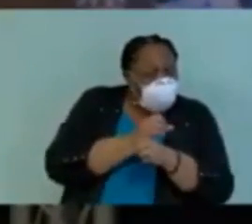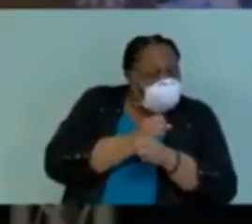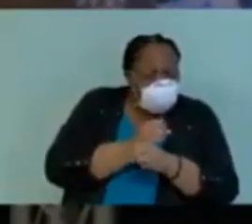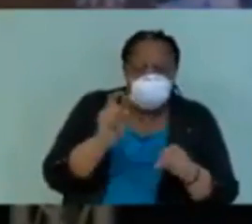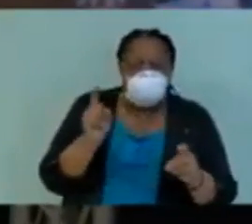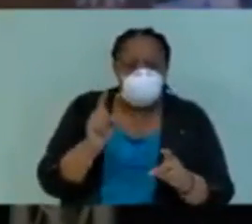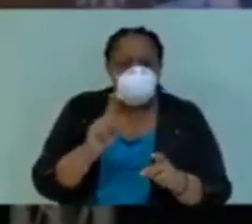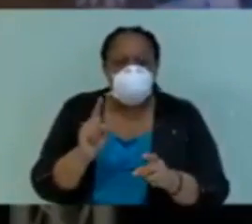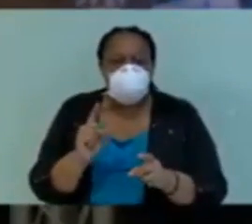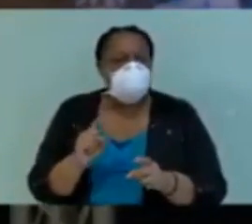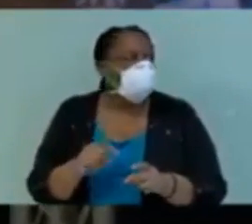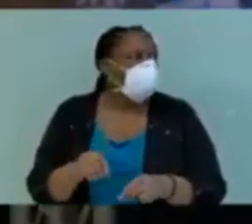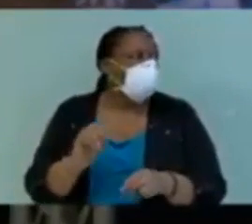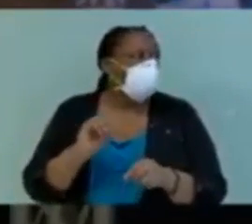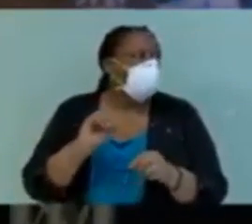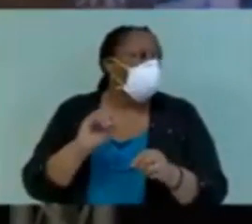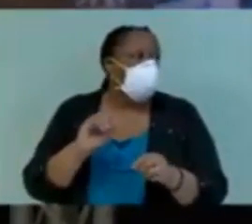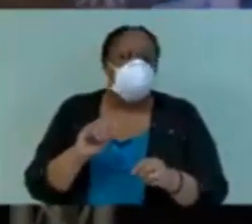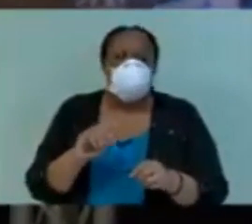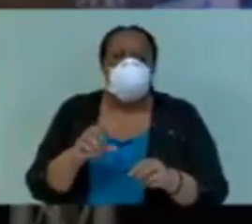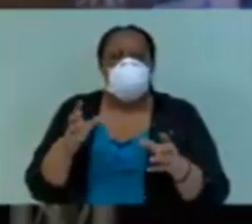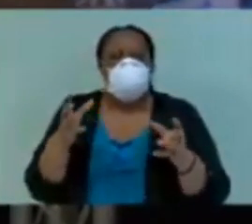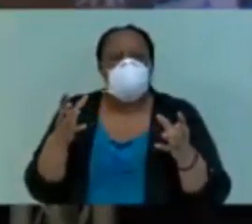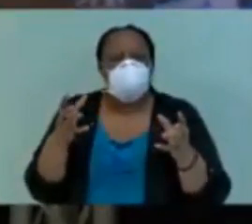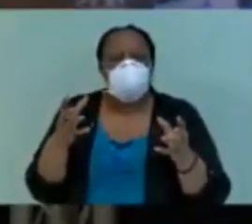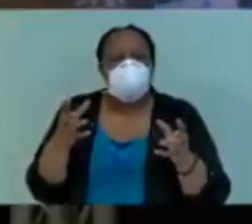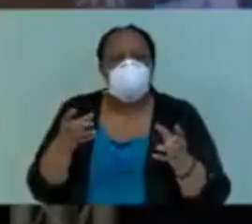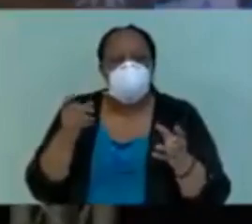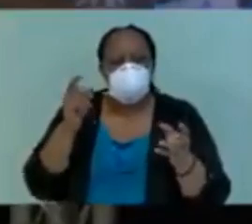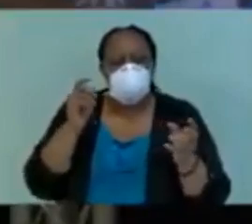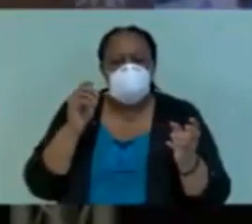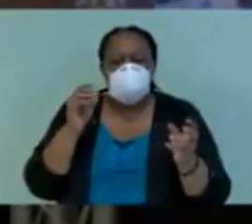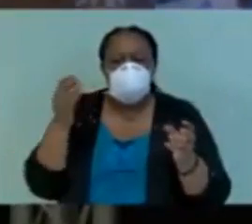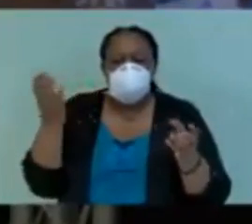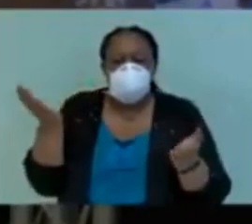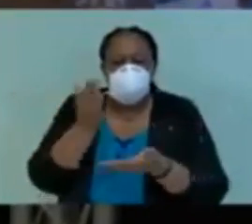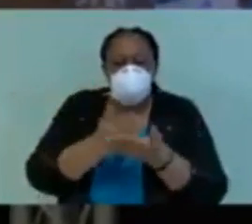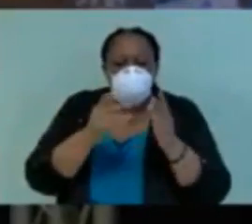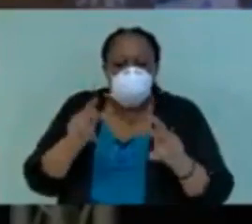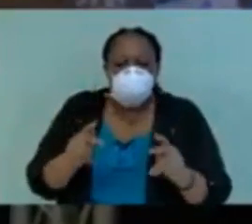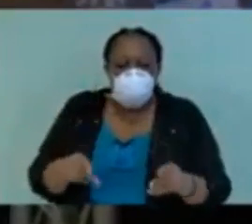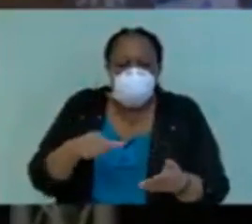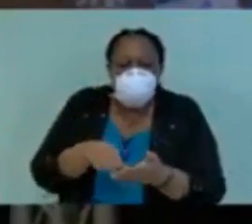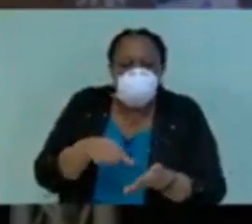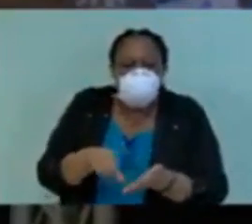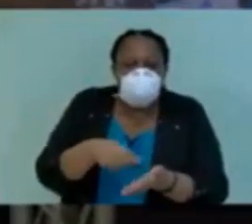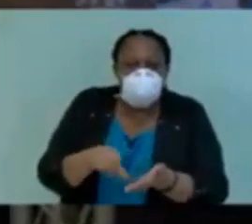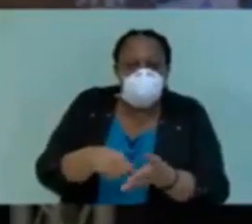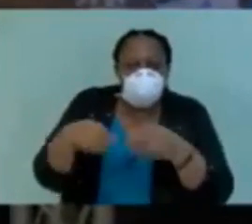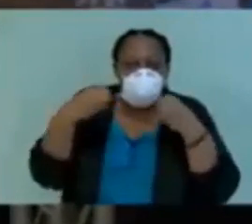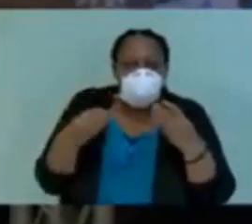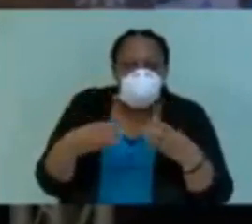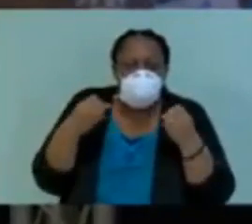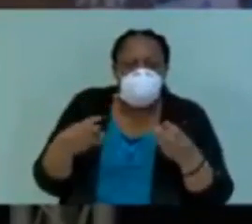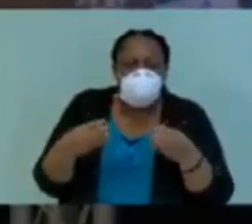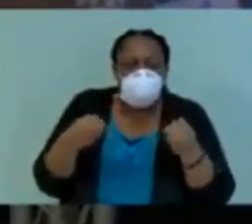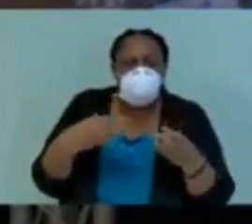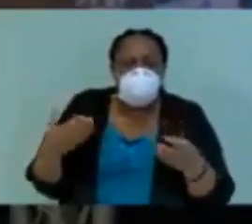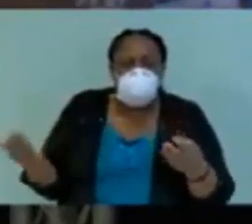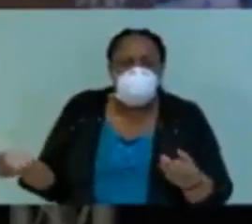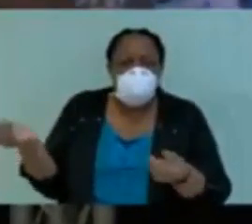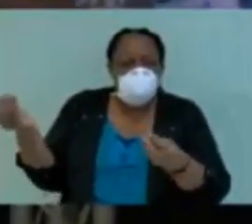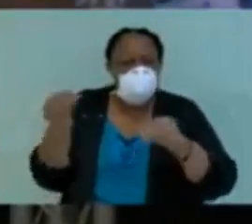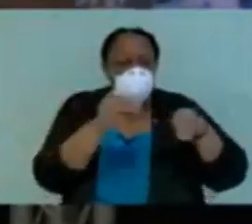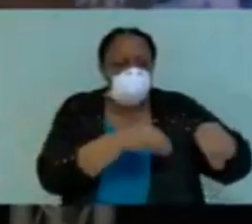been assured that there would be a constant supply of goods to the supermarkets and the pharmacies